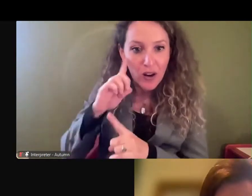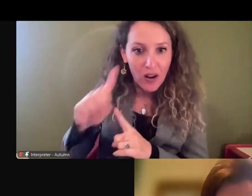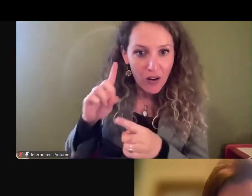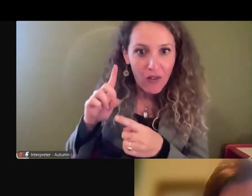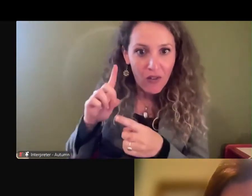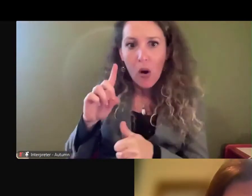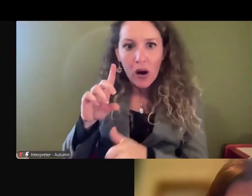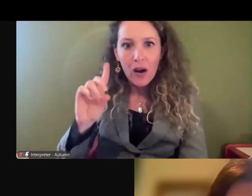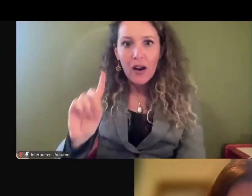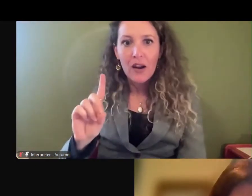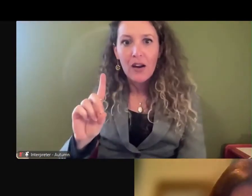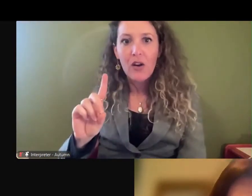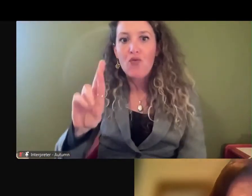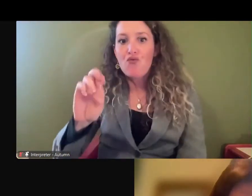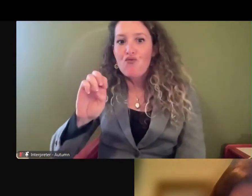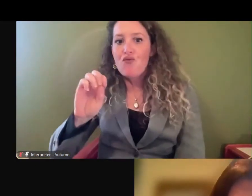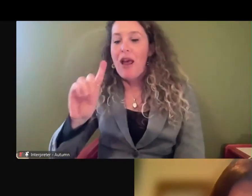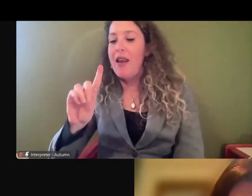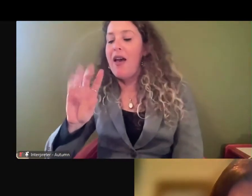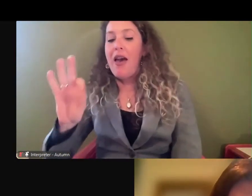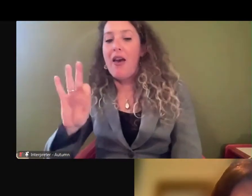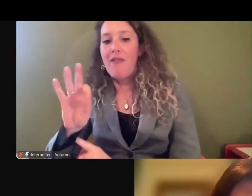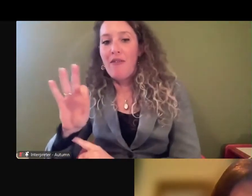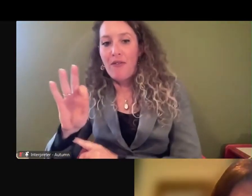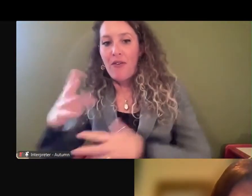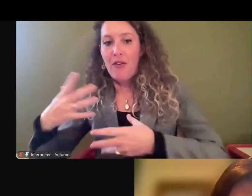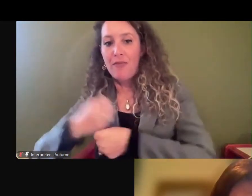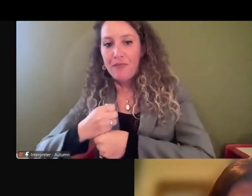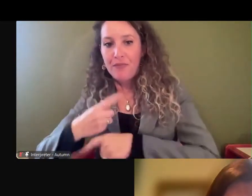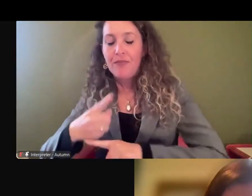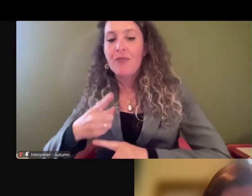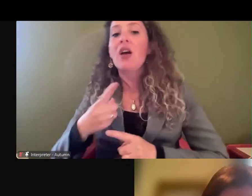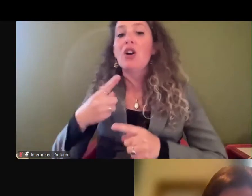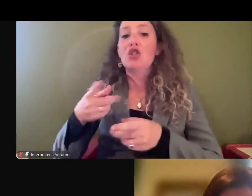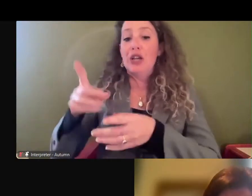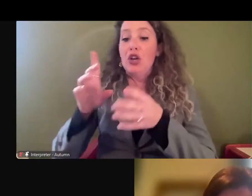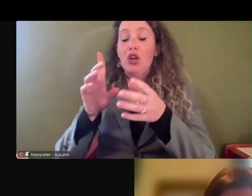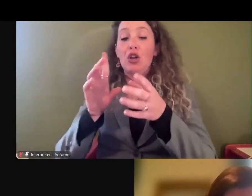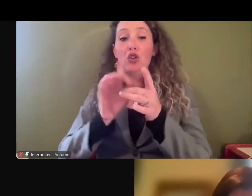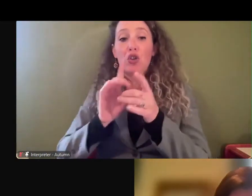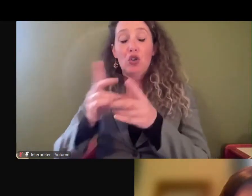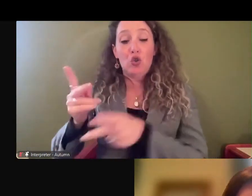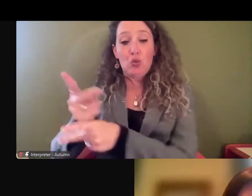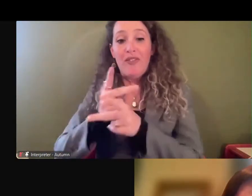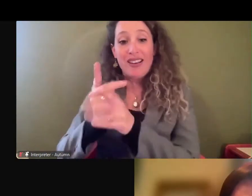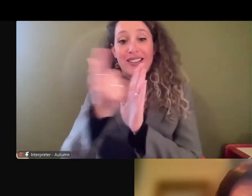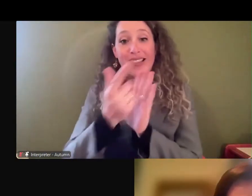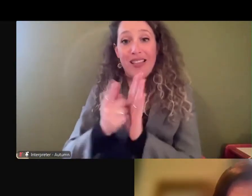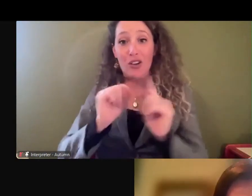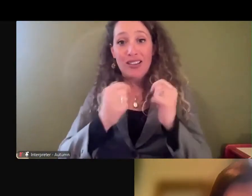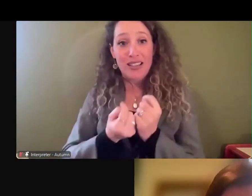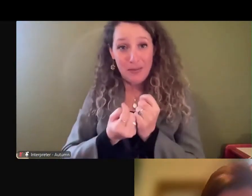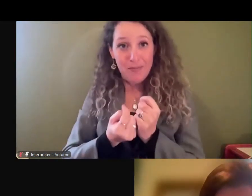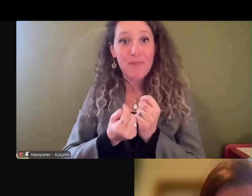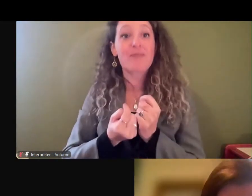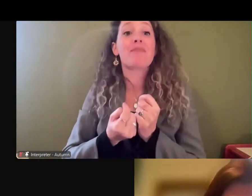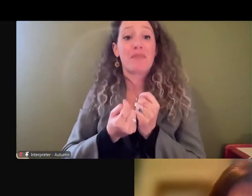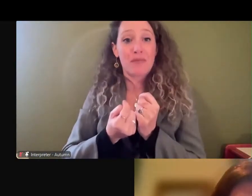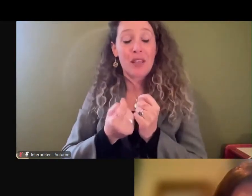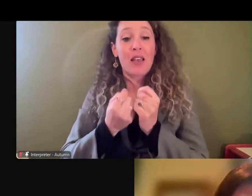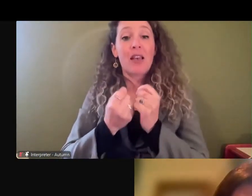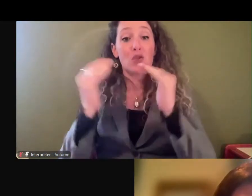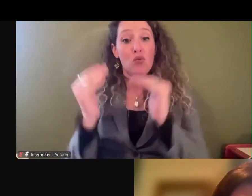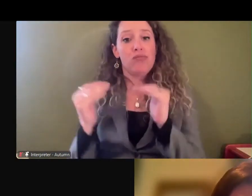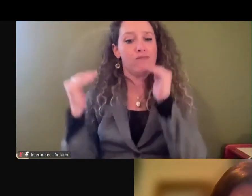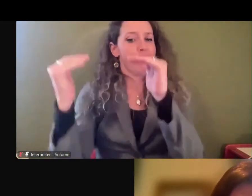Fund, also known as DREDF. She supervises DREDF's legal team and litigates cases that increase civil